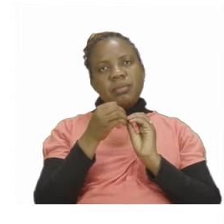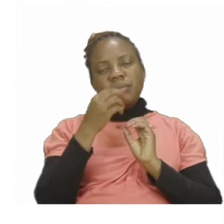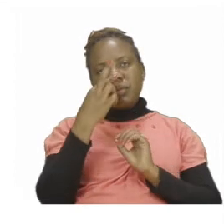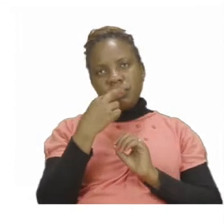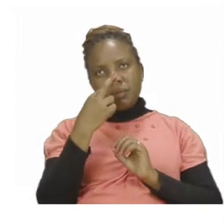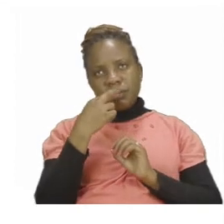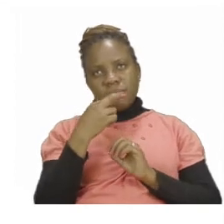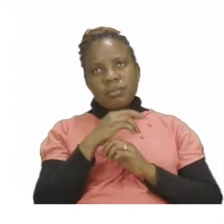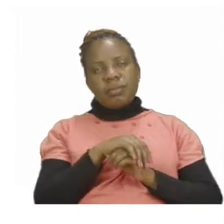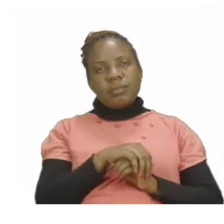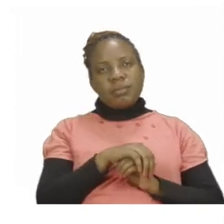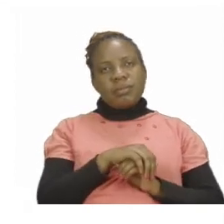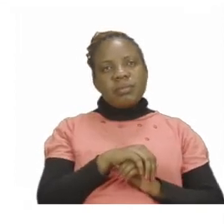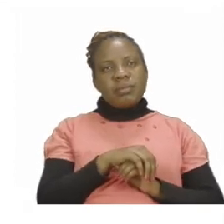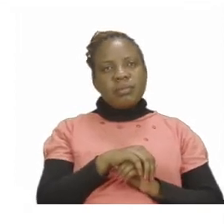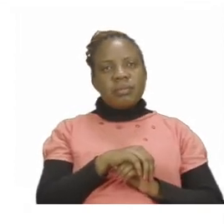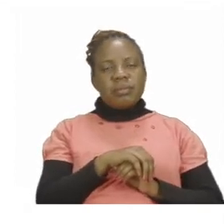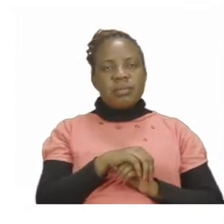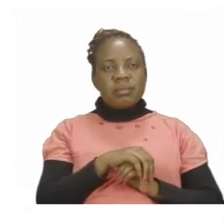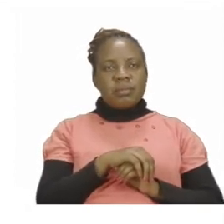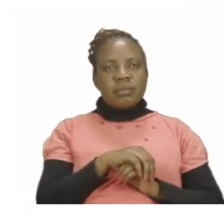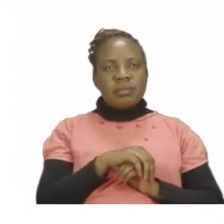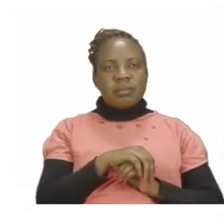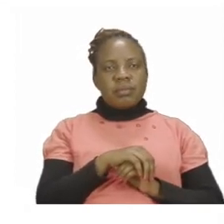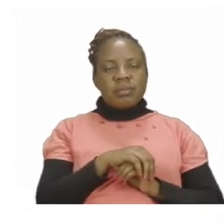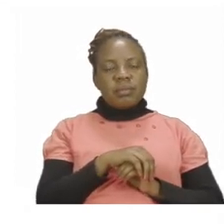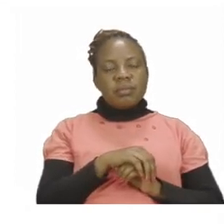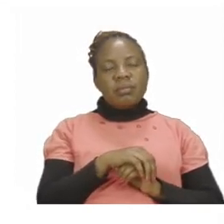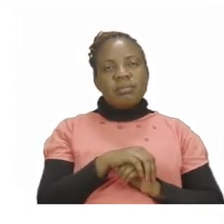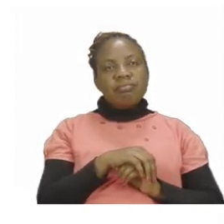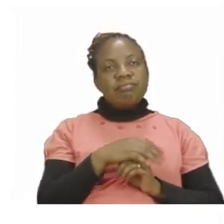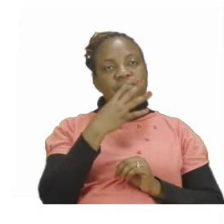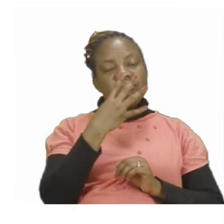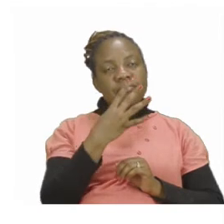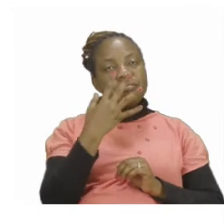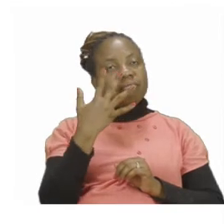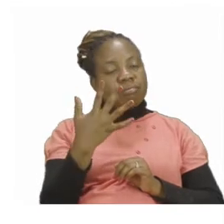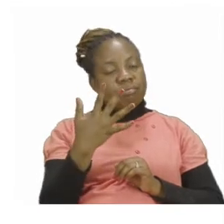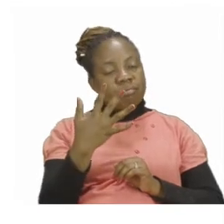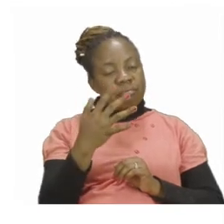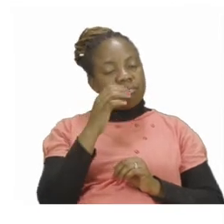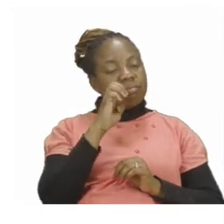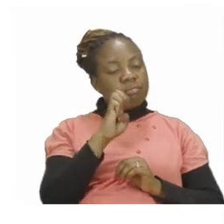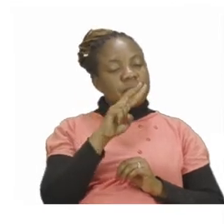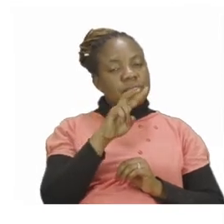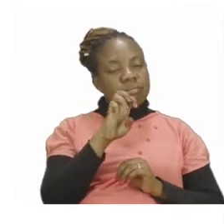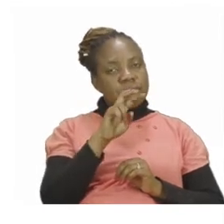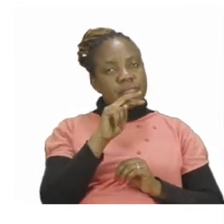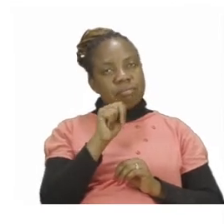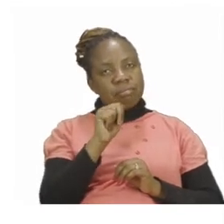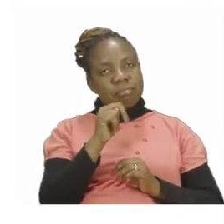look at the next number. The number 45. Is 45